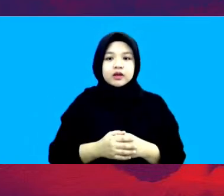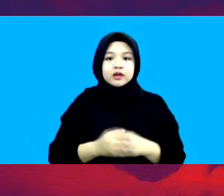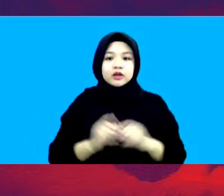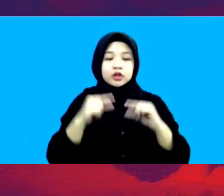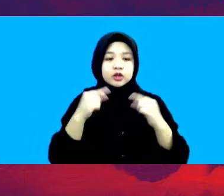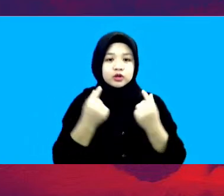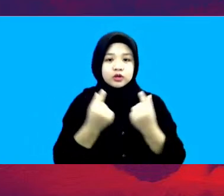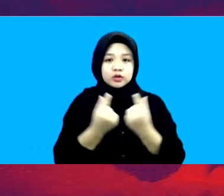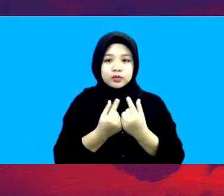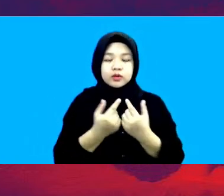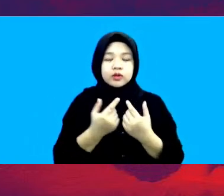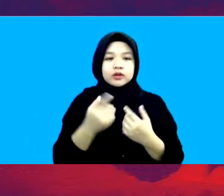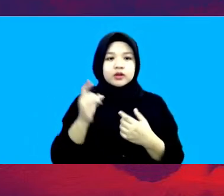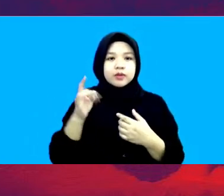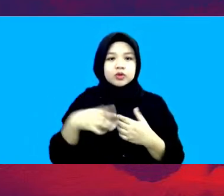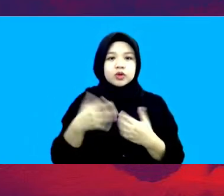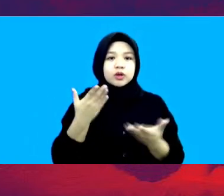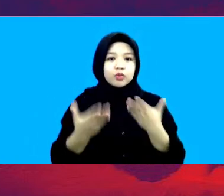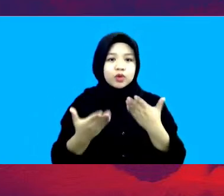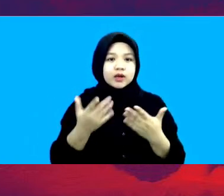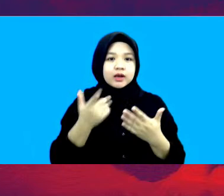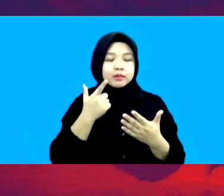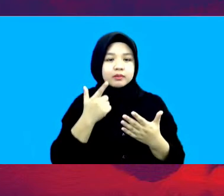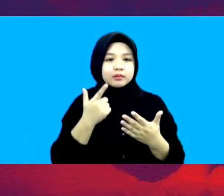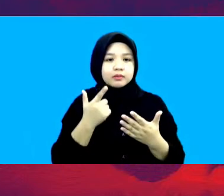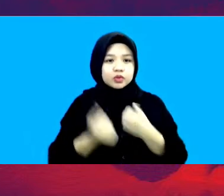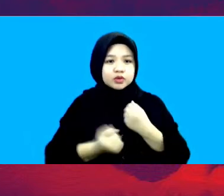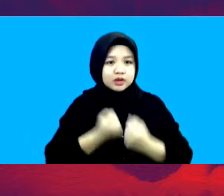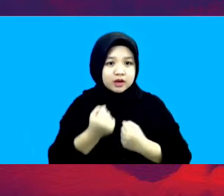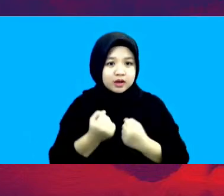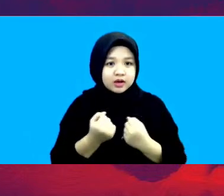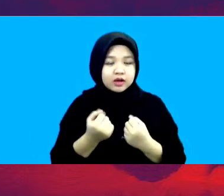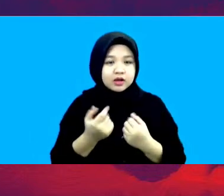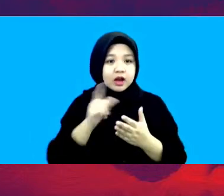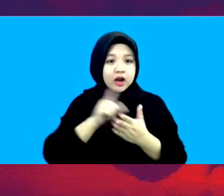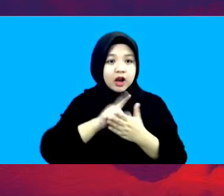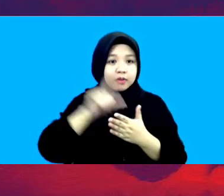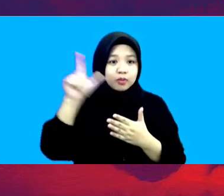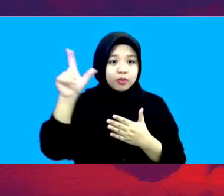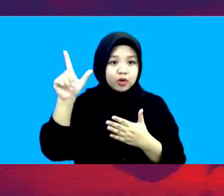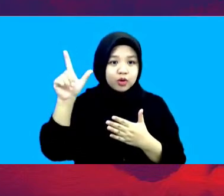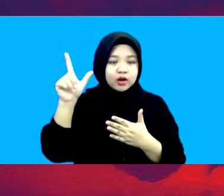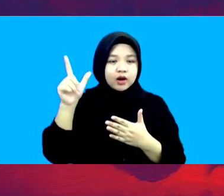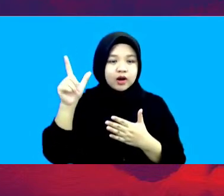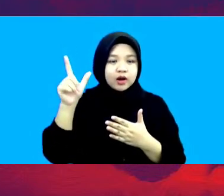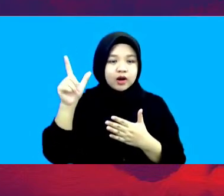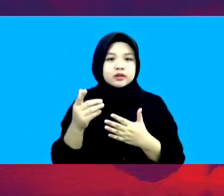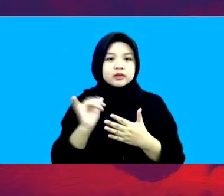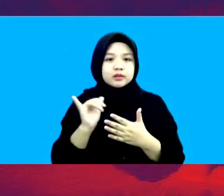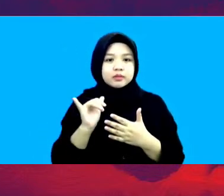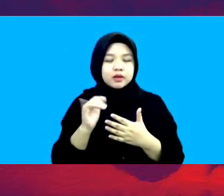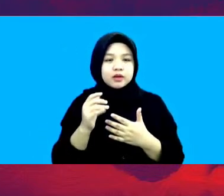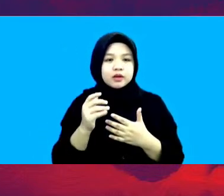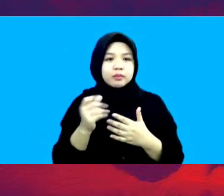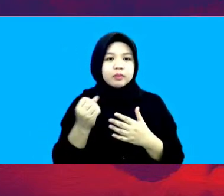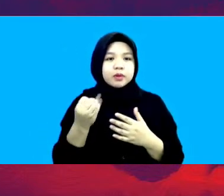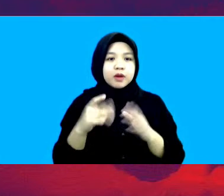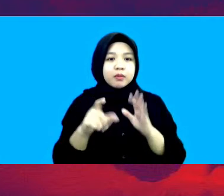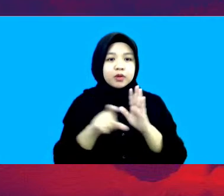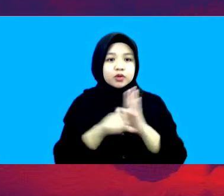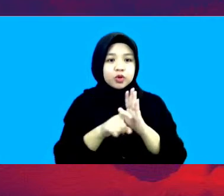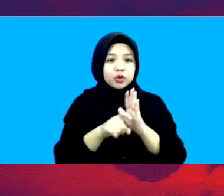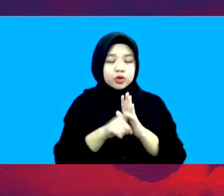let's see if it, I think that there may be some problems with it. Let's see if there is. It's a little bit vague, isn't it? Yeah. Can you still